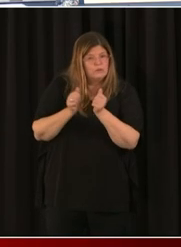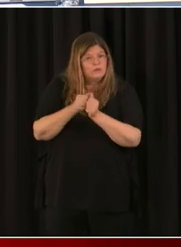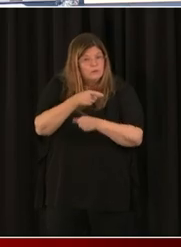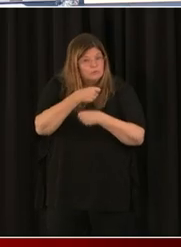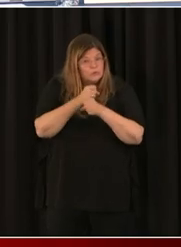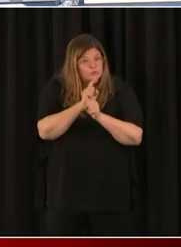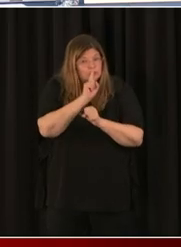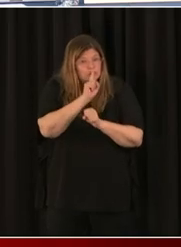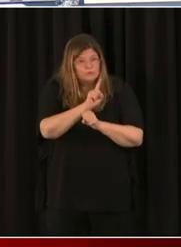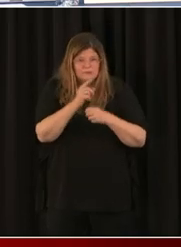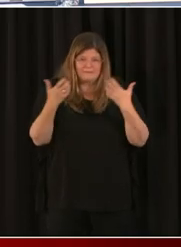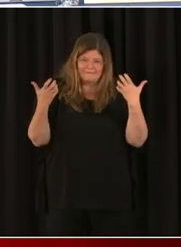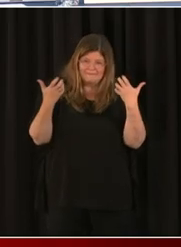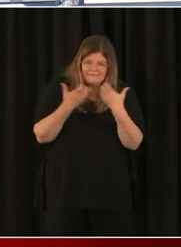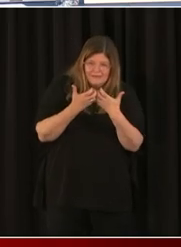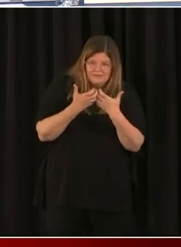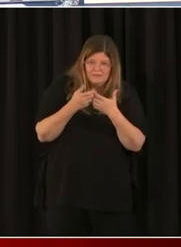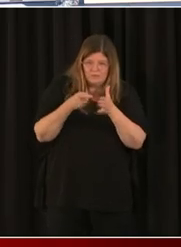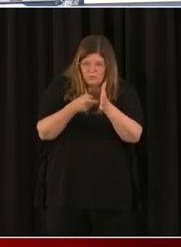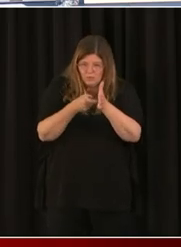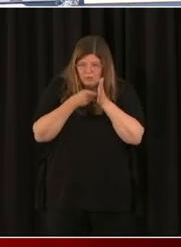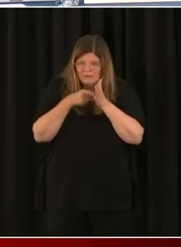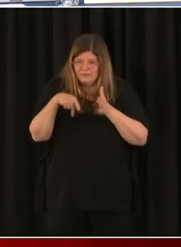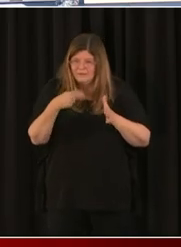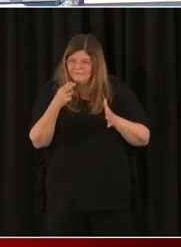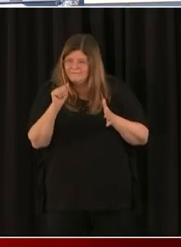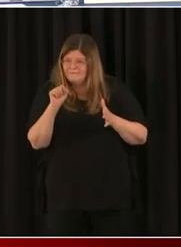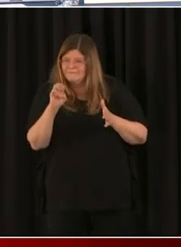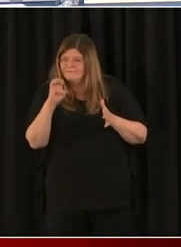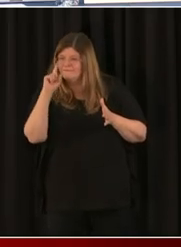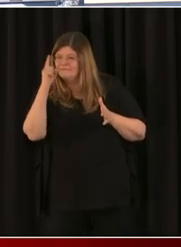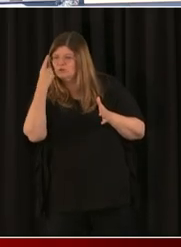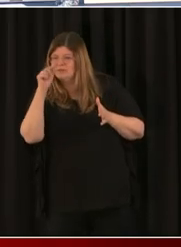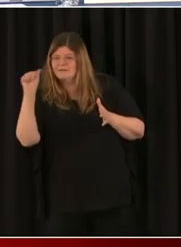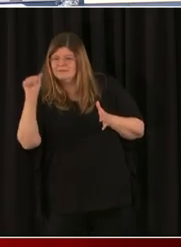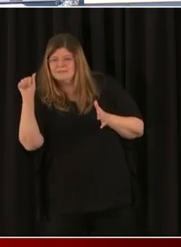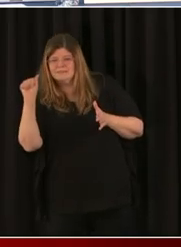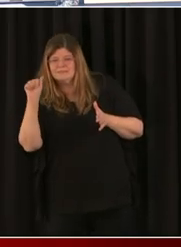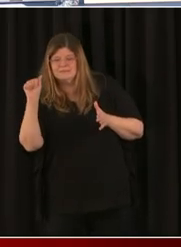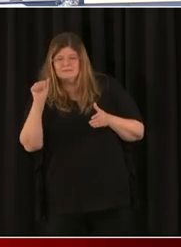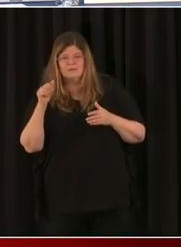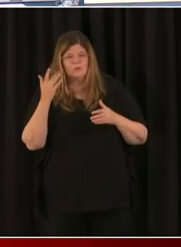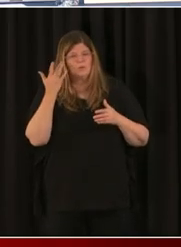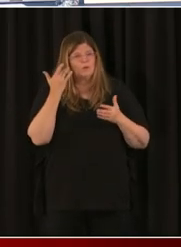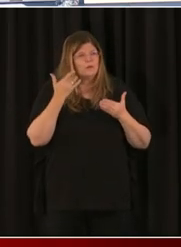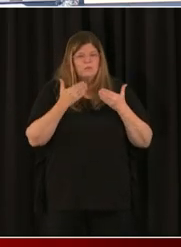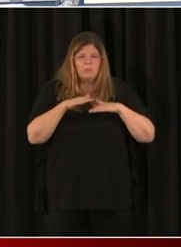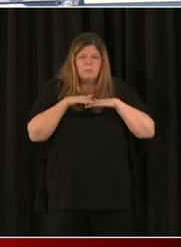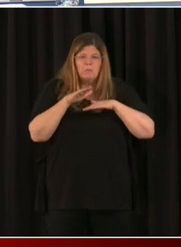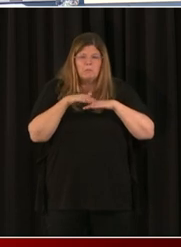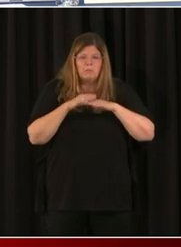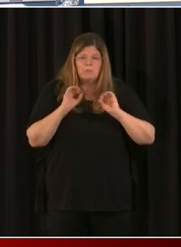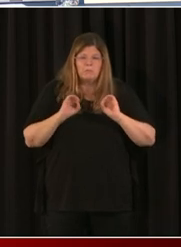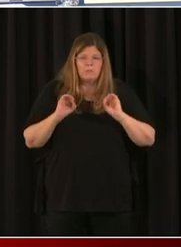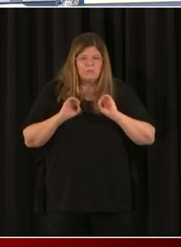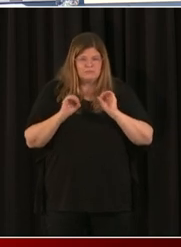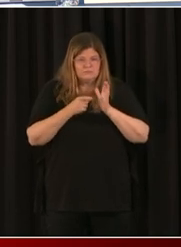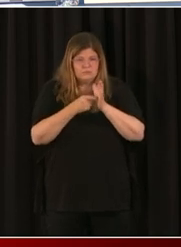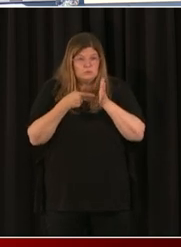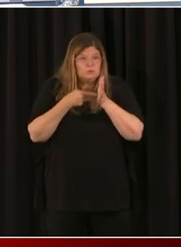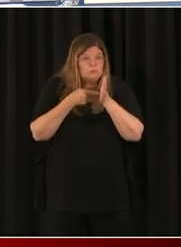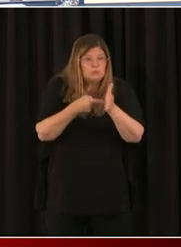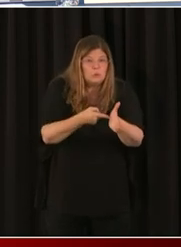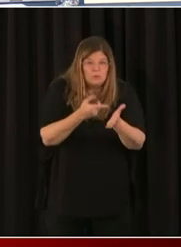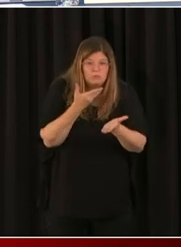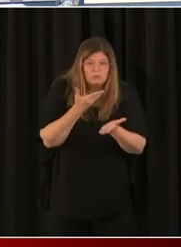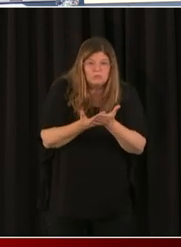seen in other jurisdictions where there actually have been problems with people sharing the barcodes, and I'm wondering if that's just a product of we're